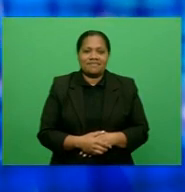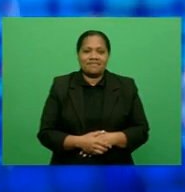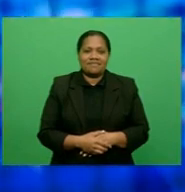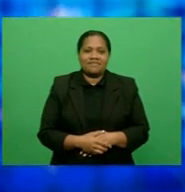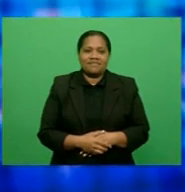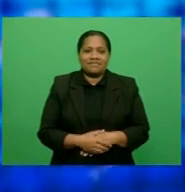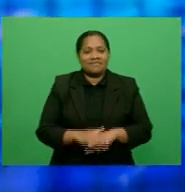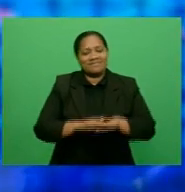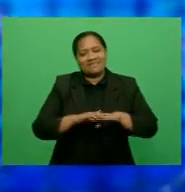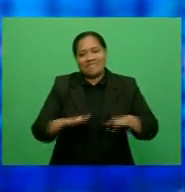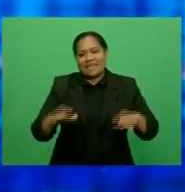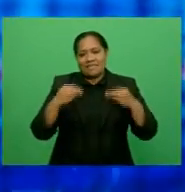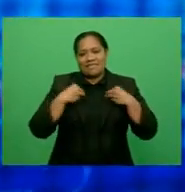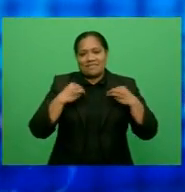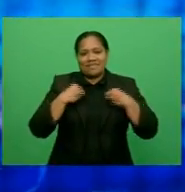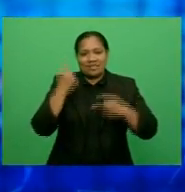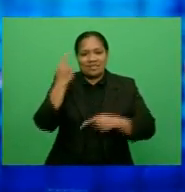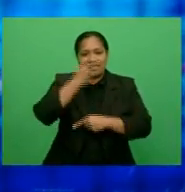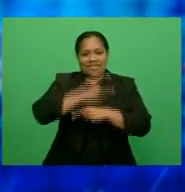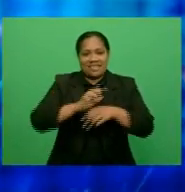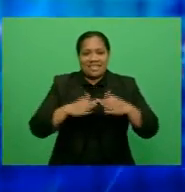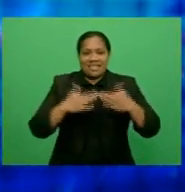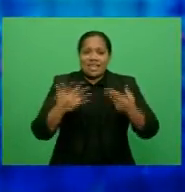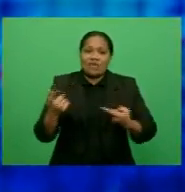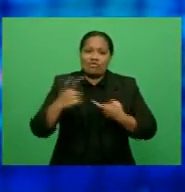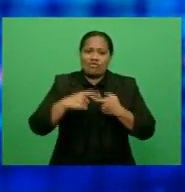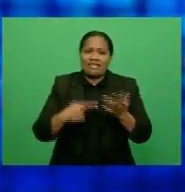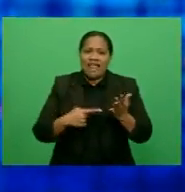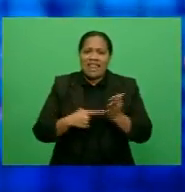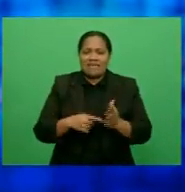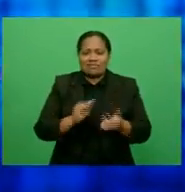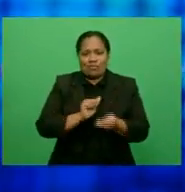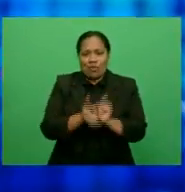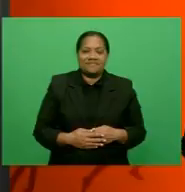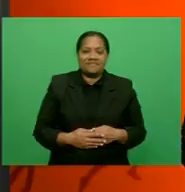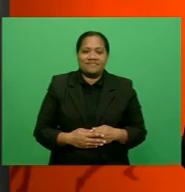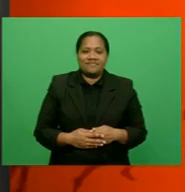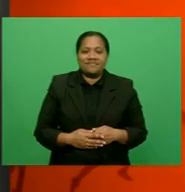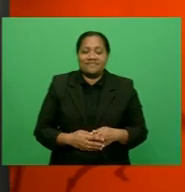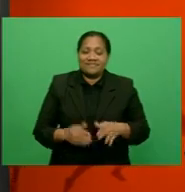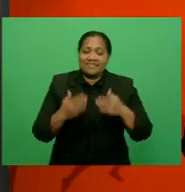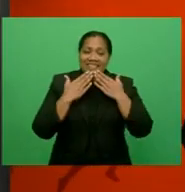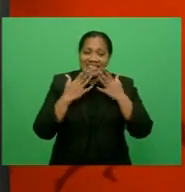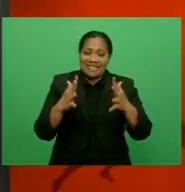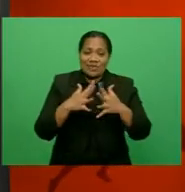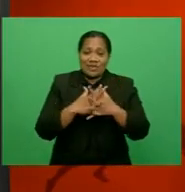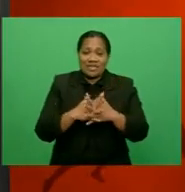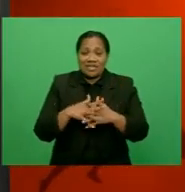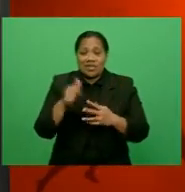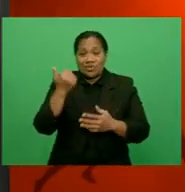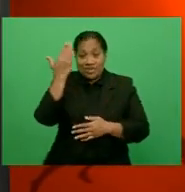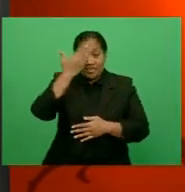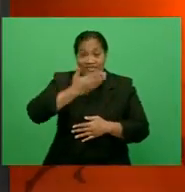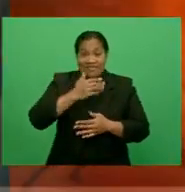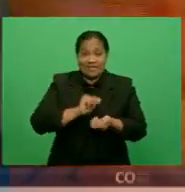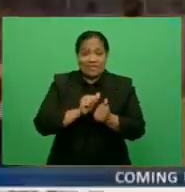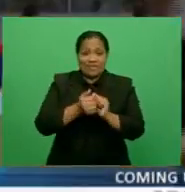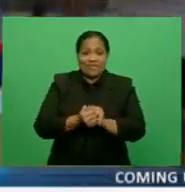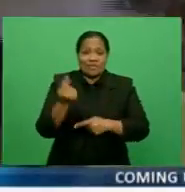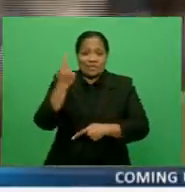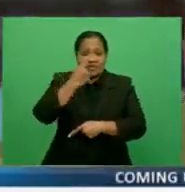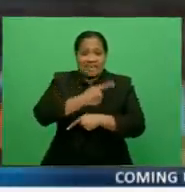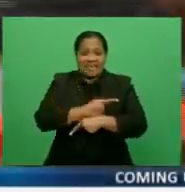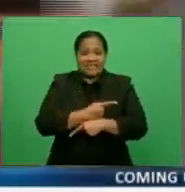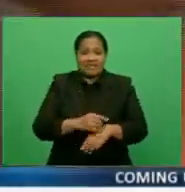And that's it from Business Tonight. We now join Taleh with the latest in sports. Thanks, Whitney. Good evening in sports tonight.